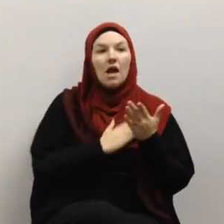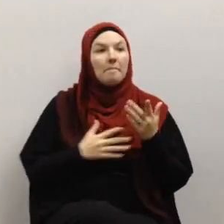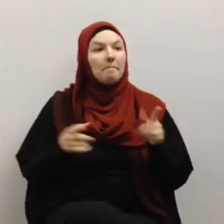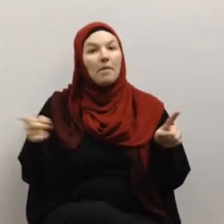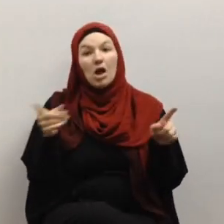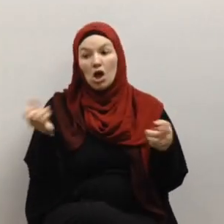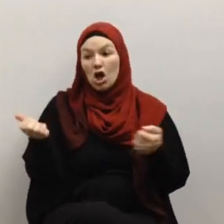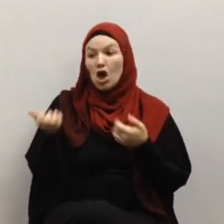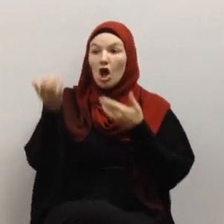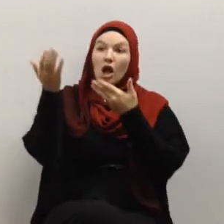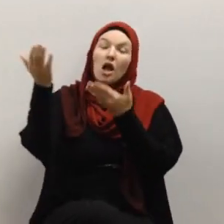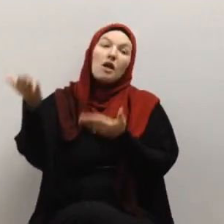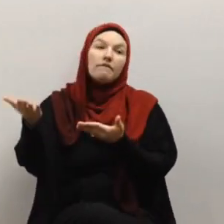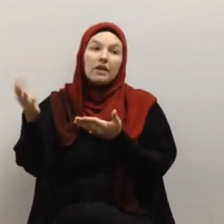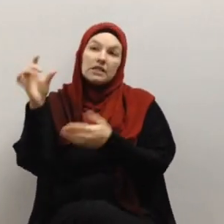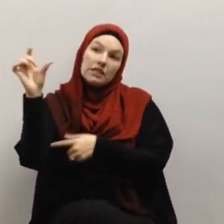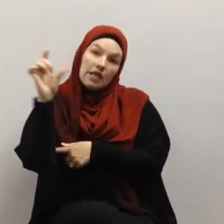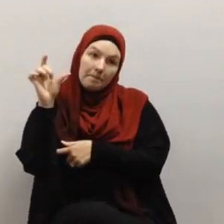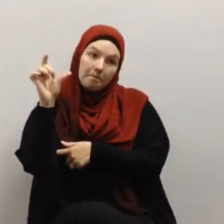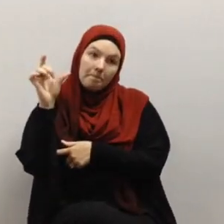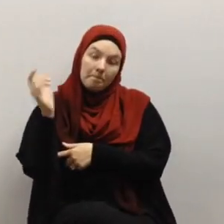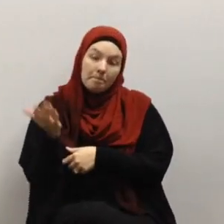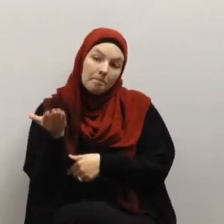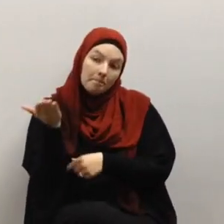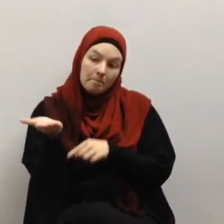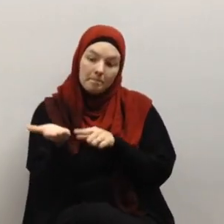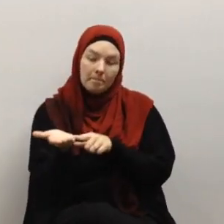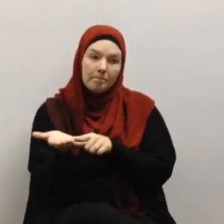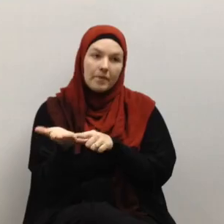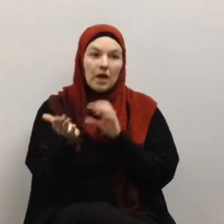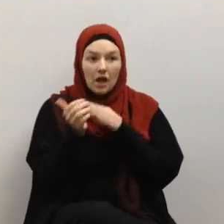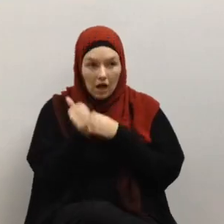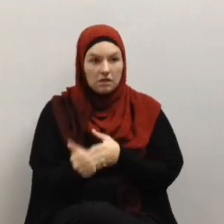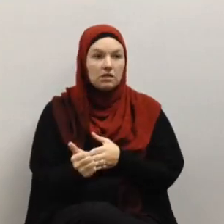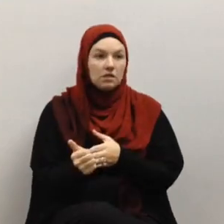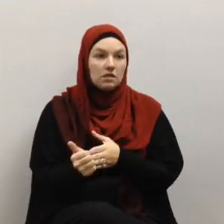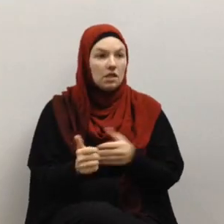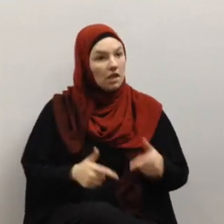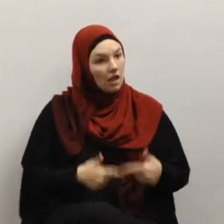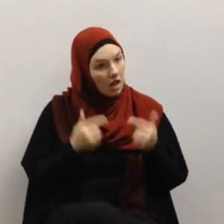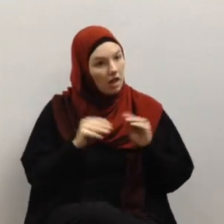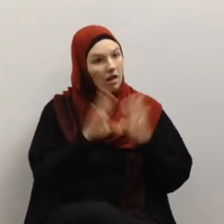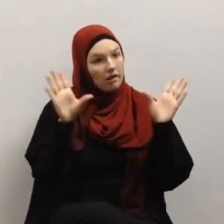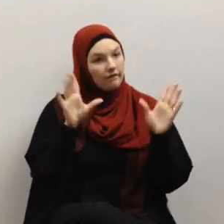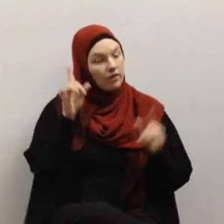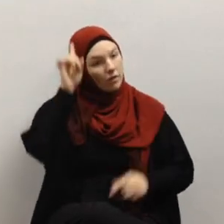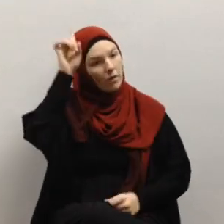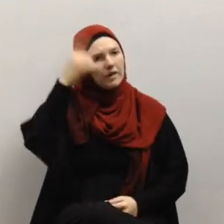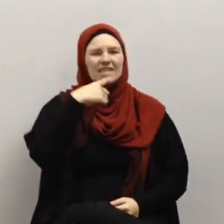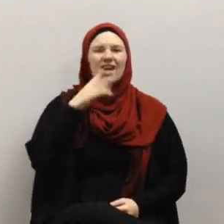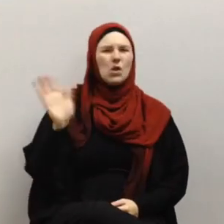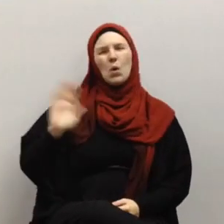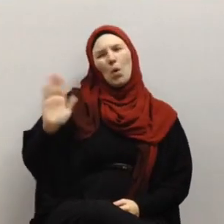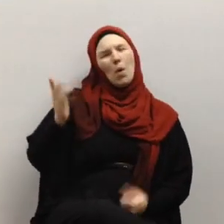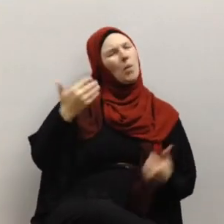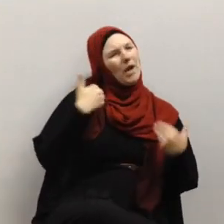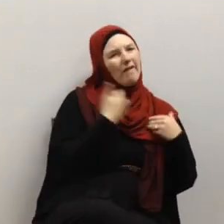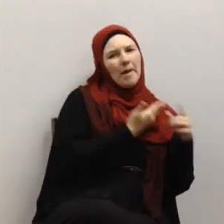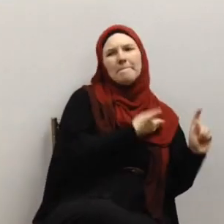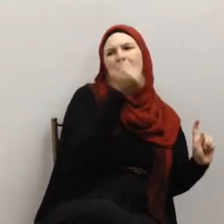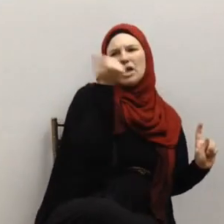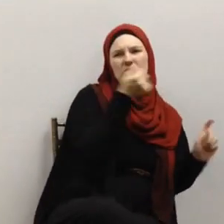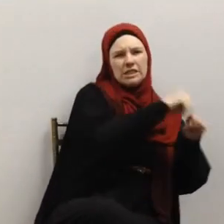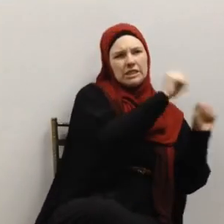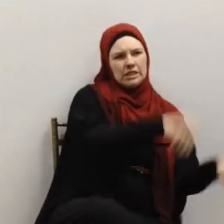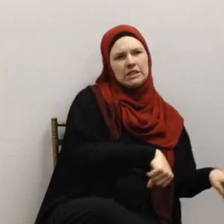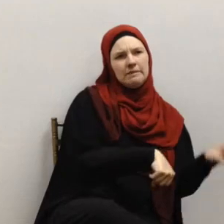them Islam, the guidance, the light of Allah, they say, no, we have it better